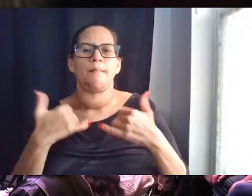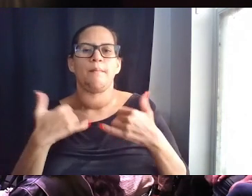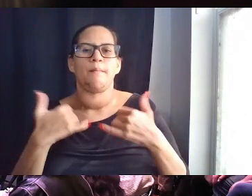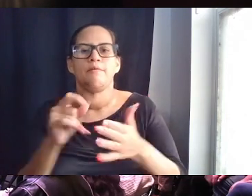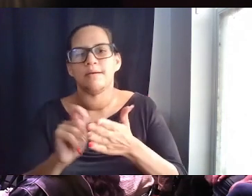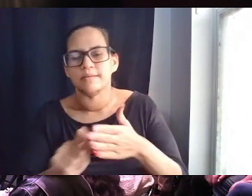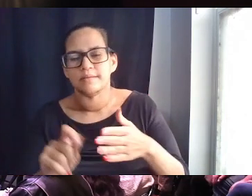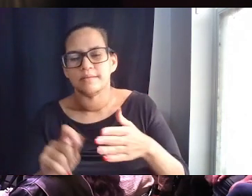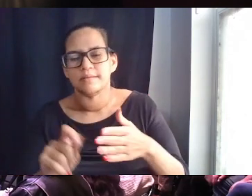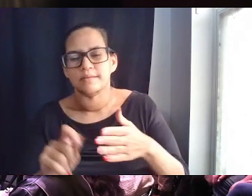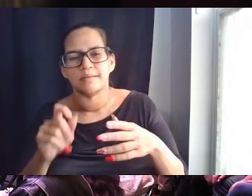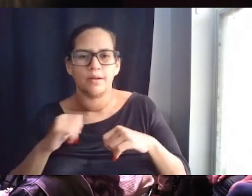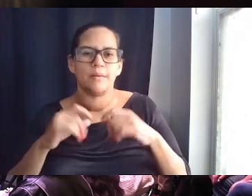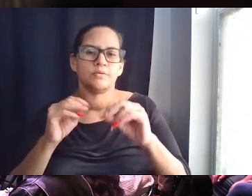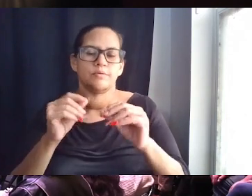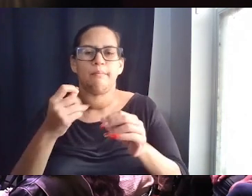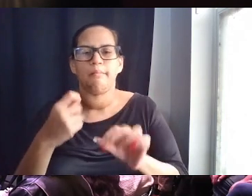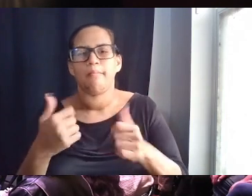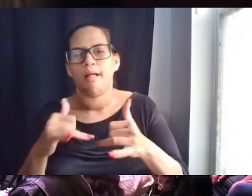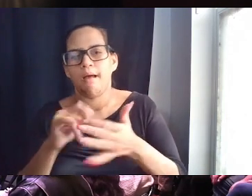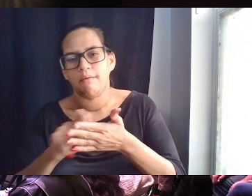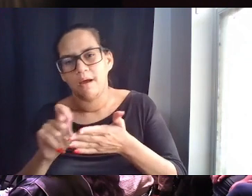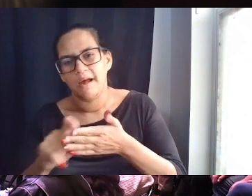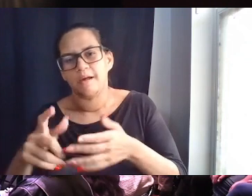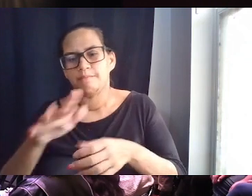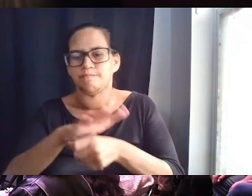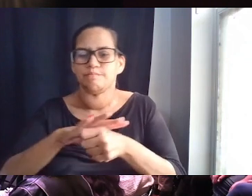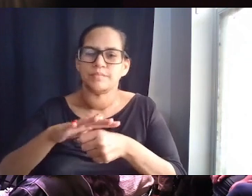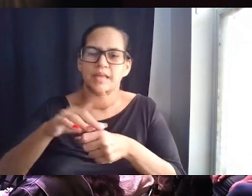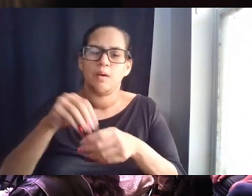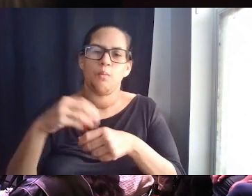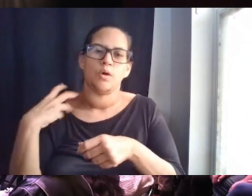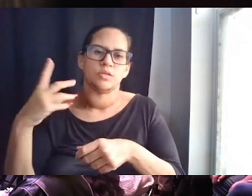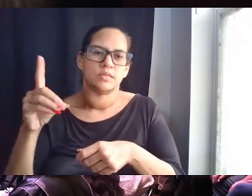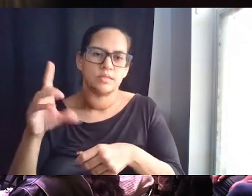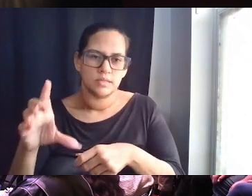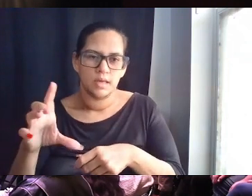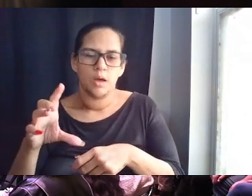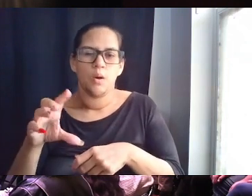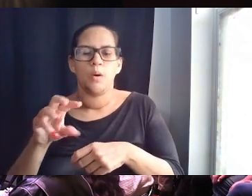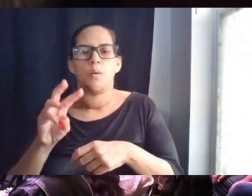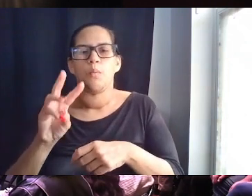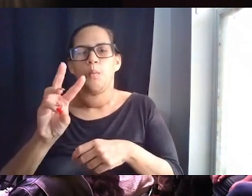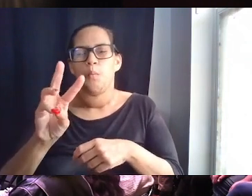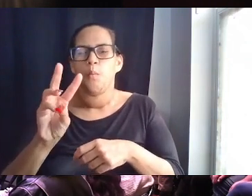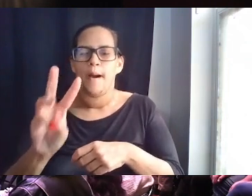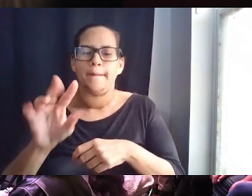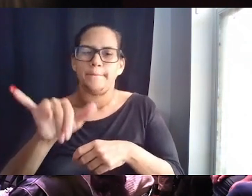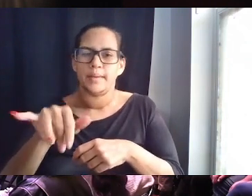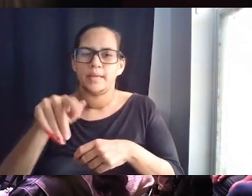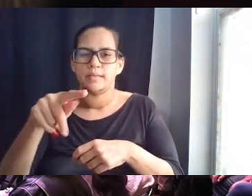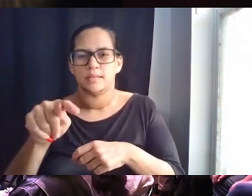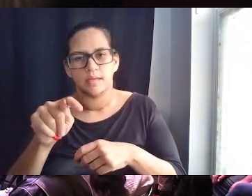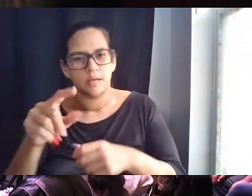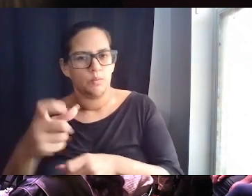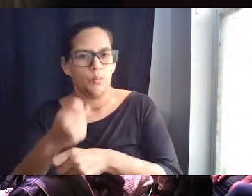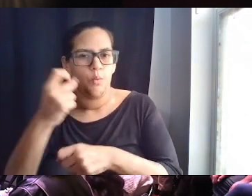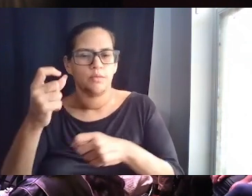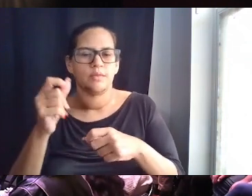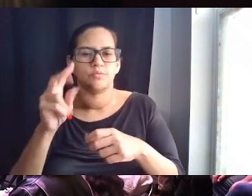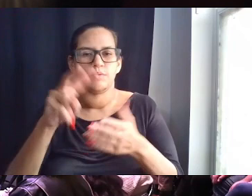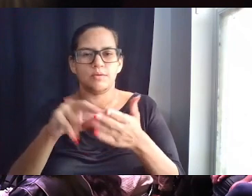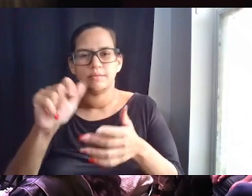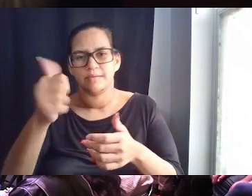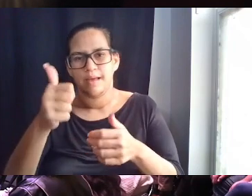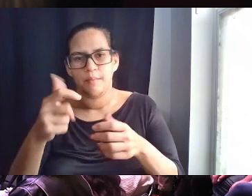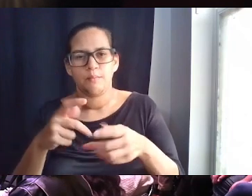in local public schools in Washington, D.C. YPT won the 2010 National Arts and Humanities Youth Program Award from the